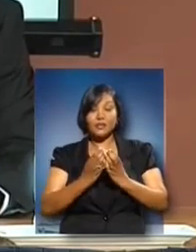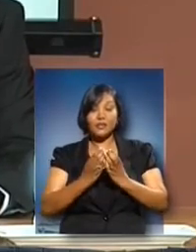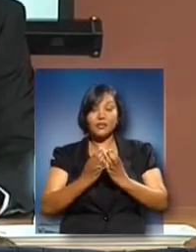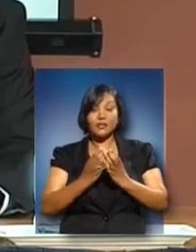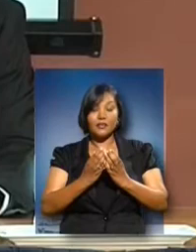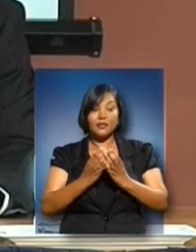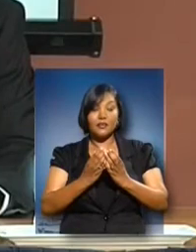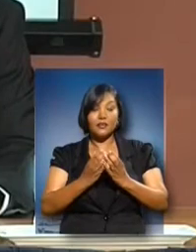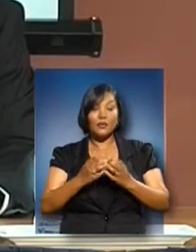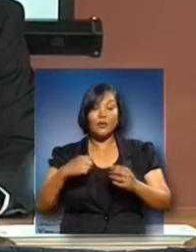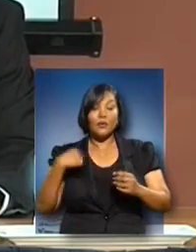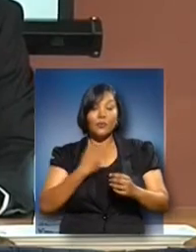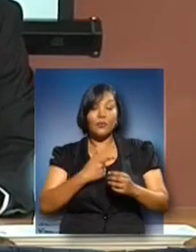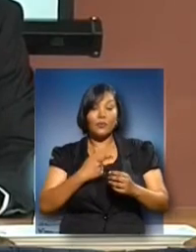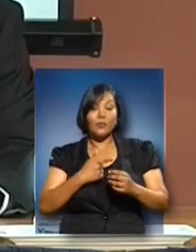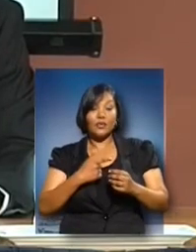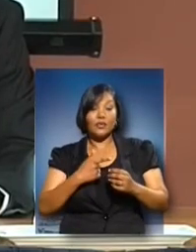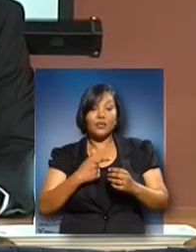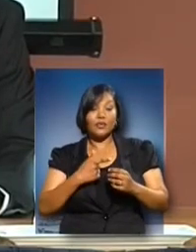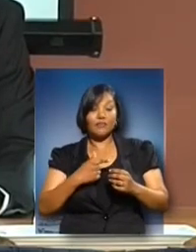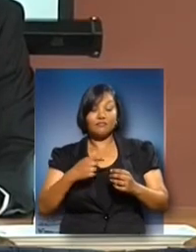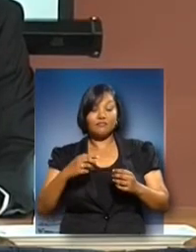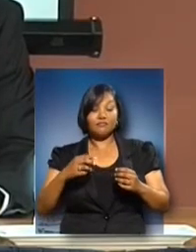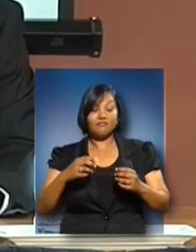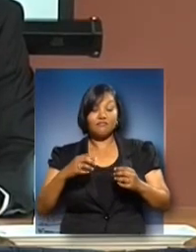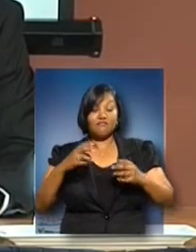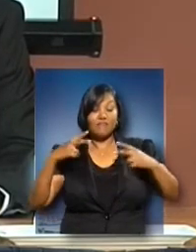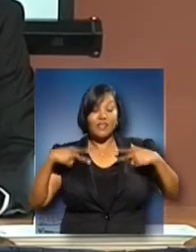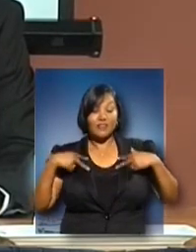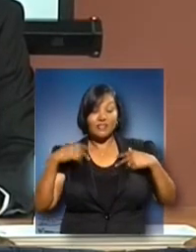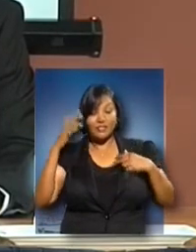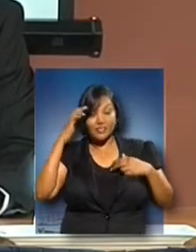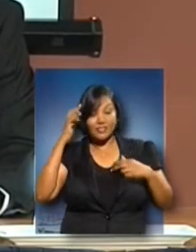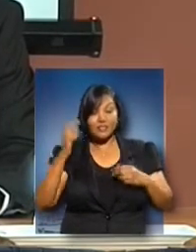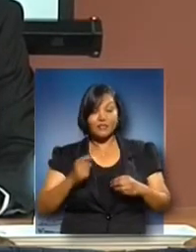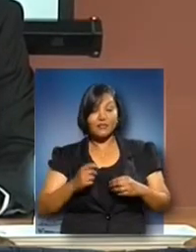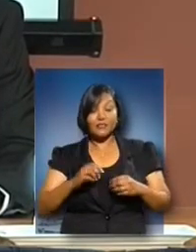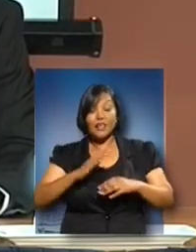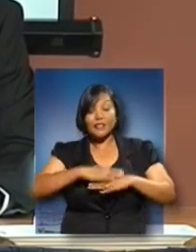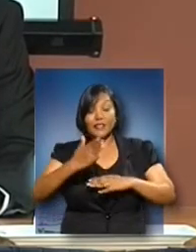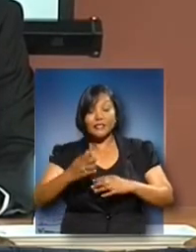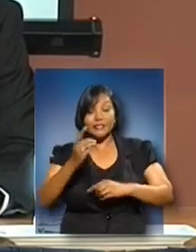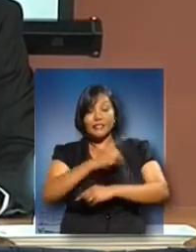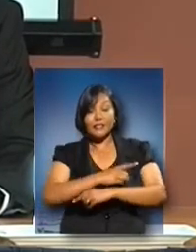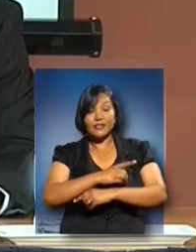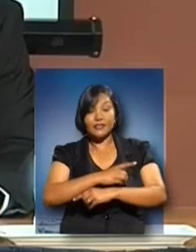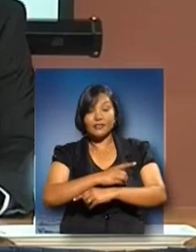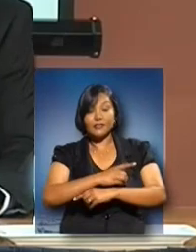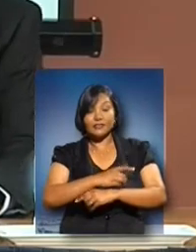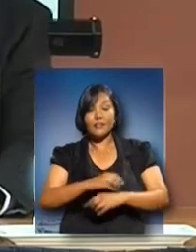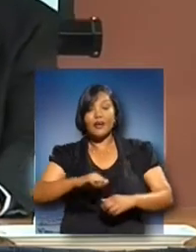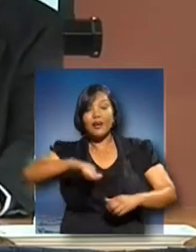I will think about it. Okay. At the following day,